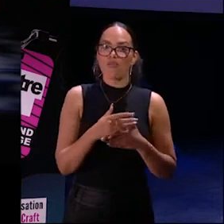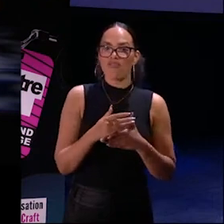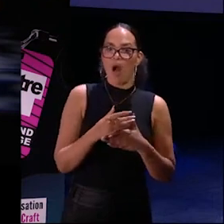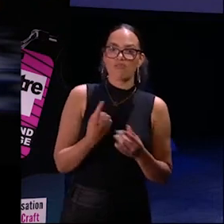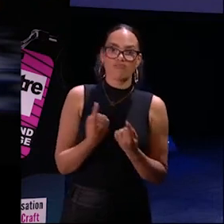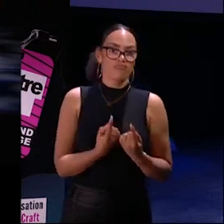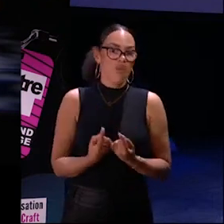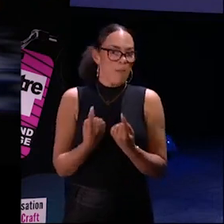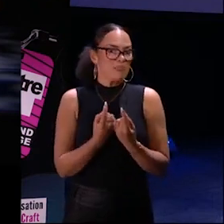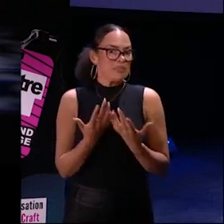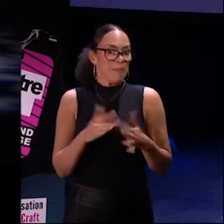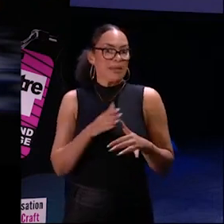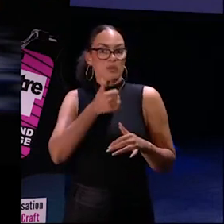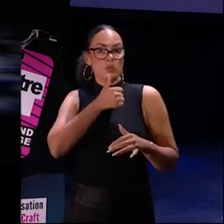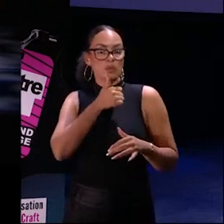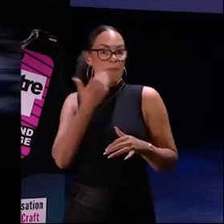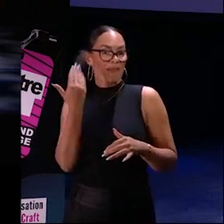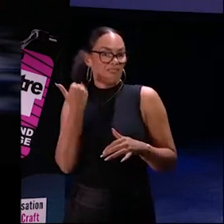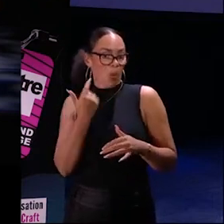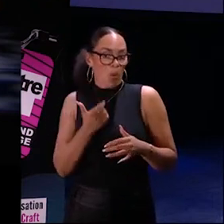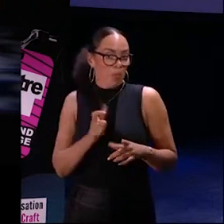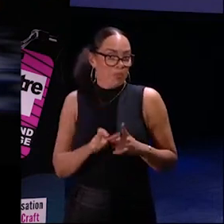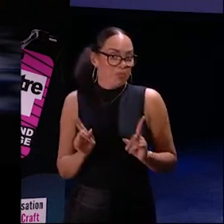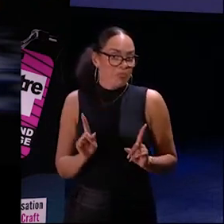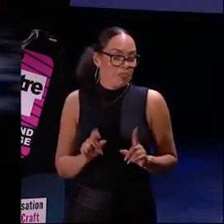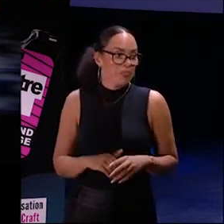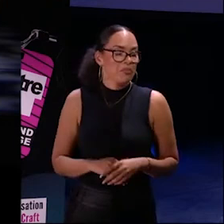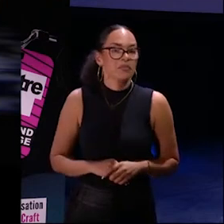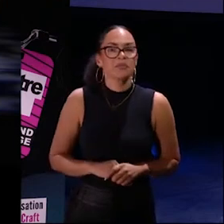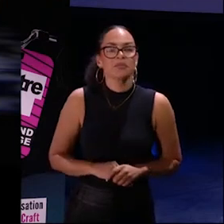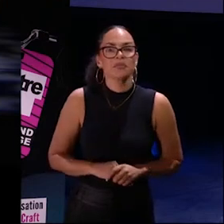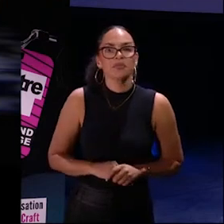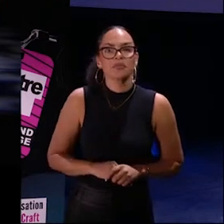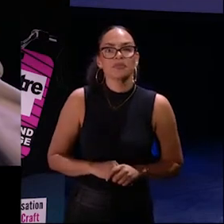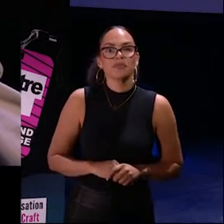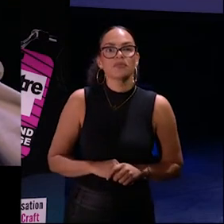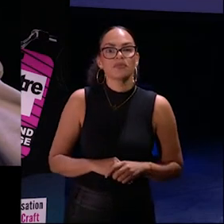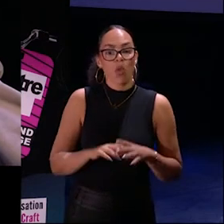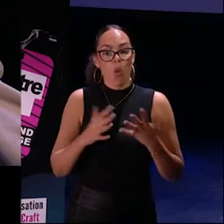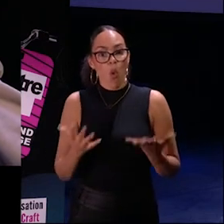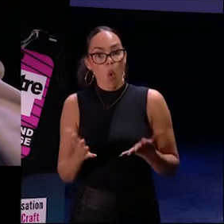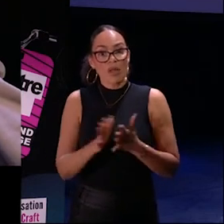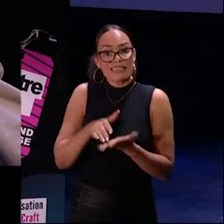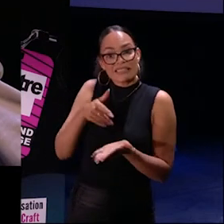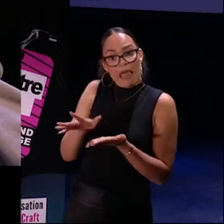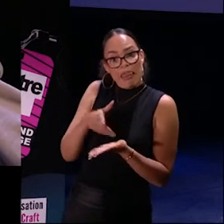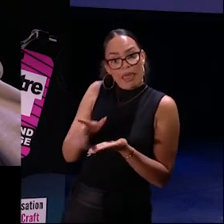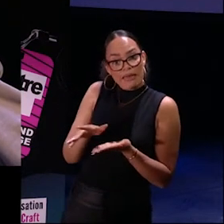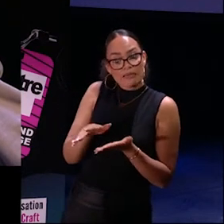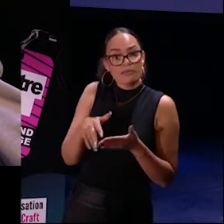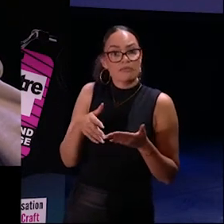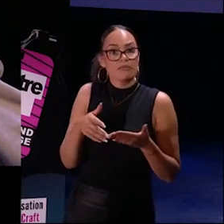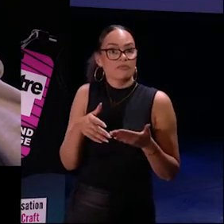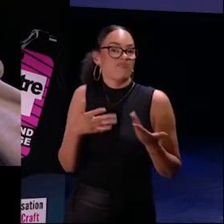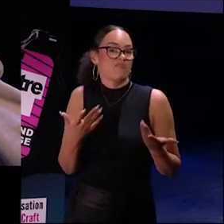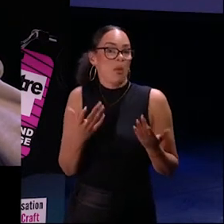life? So Michelle's question was, how would you feel about selling props on that have already had a life previously?